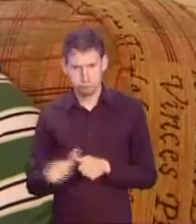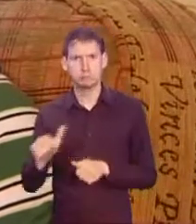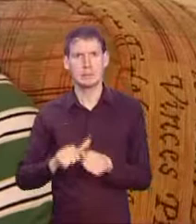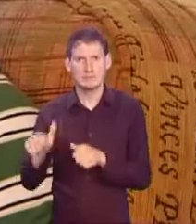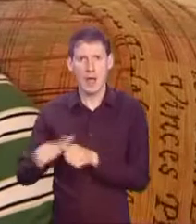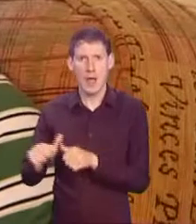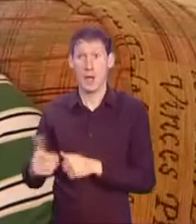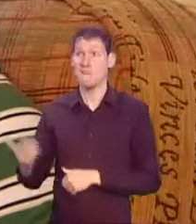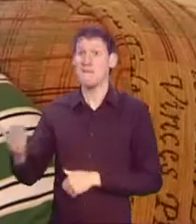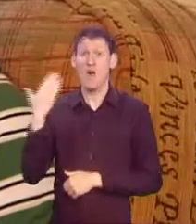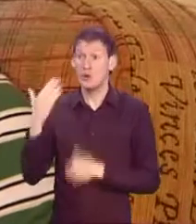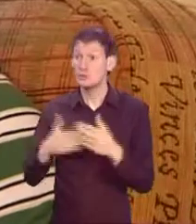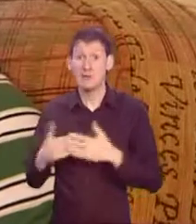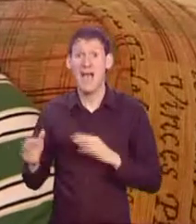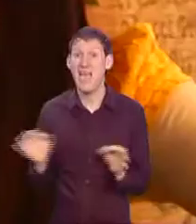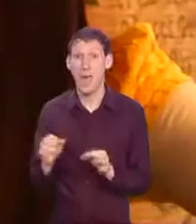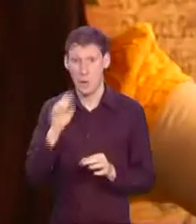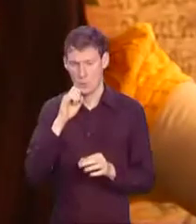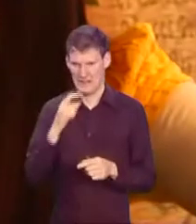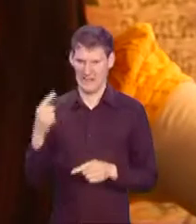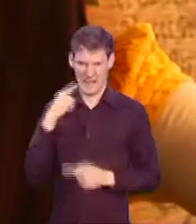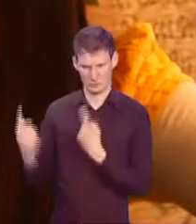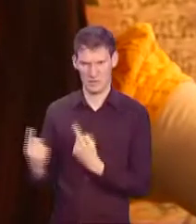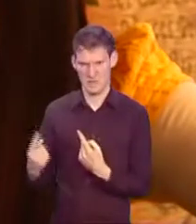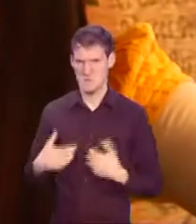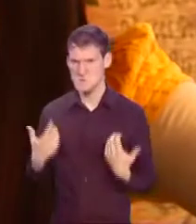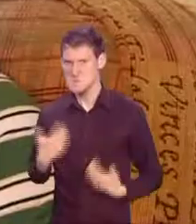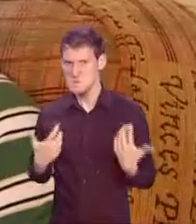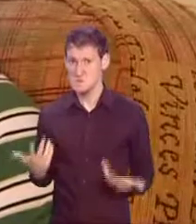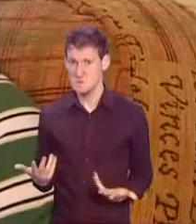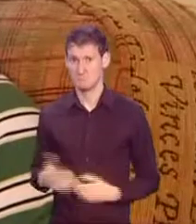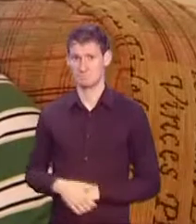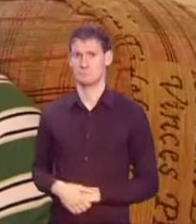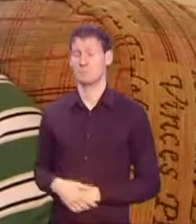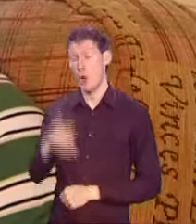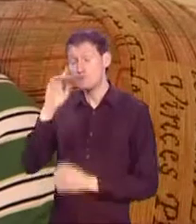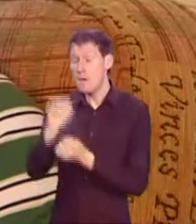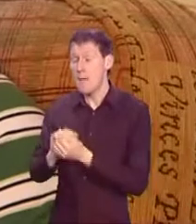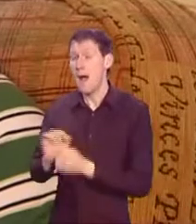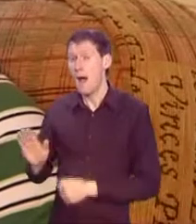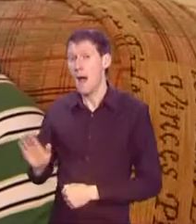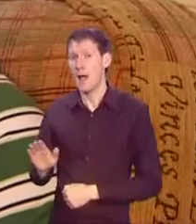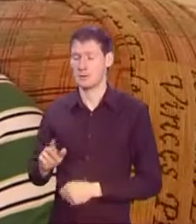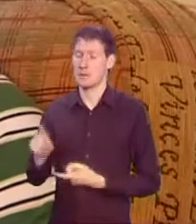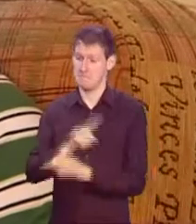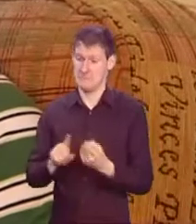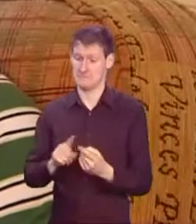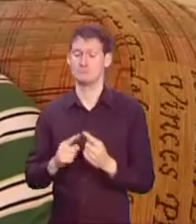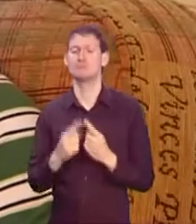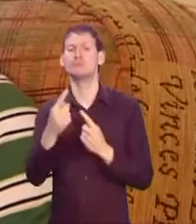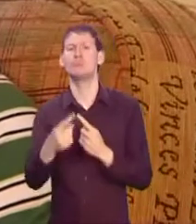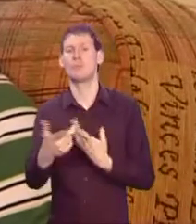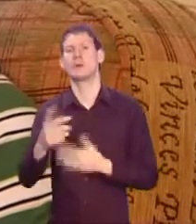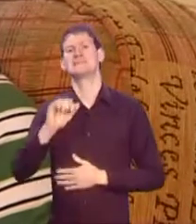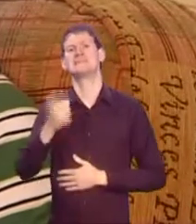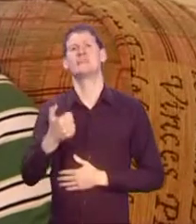been a murder committed if we hadn't got help from somewhere. While I remember, the meeting about the new road has been